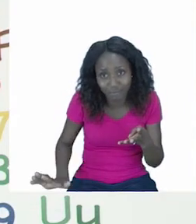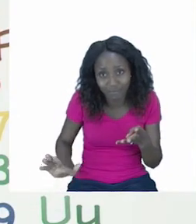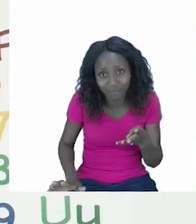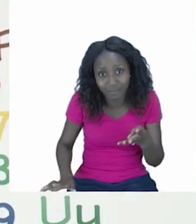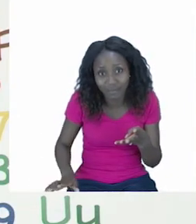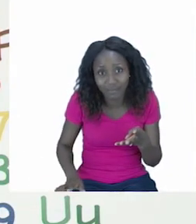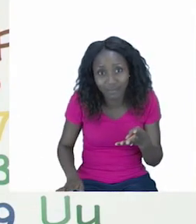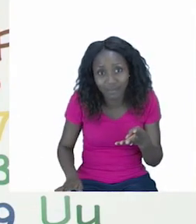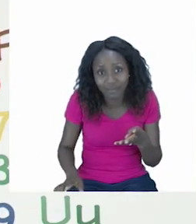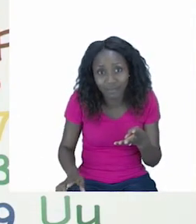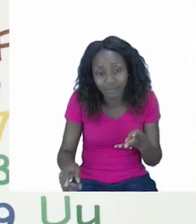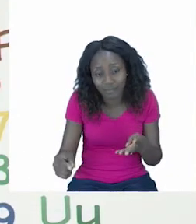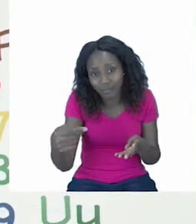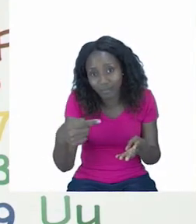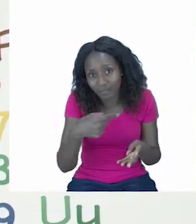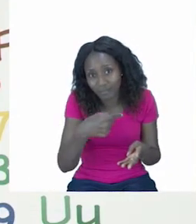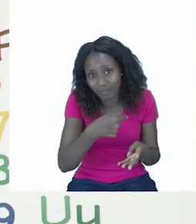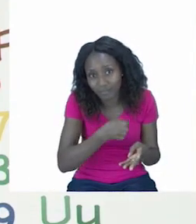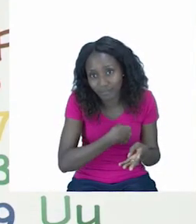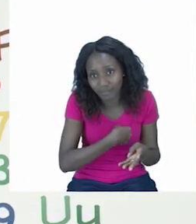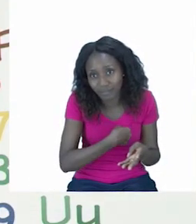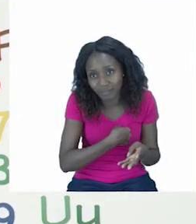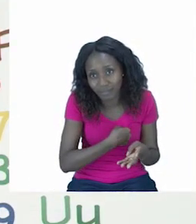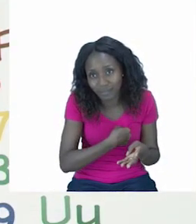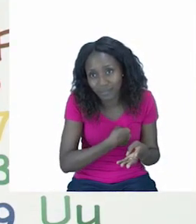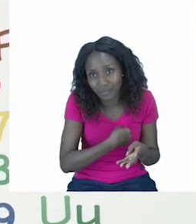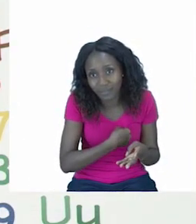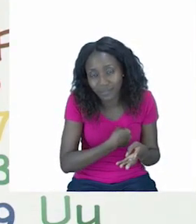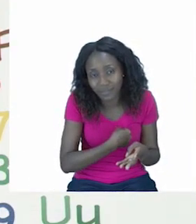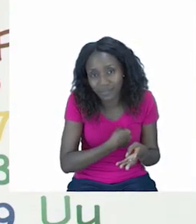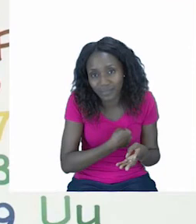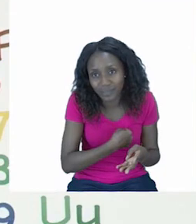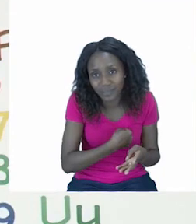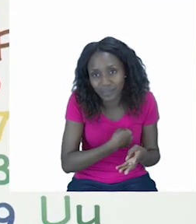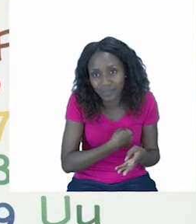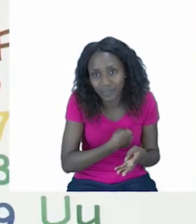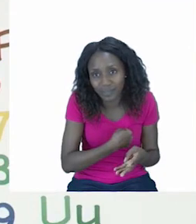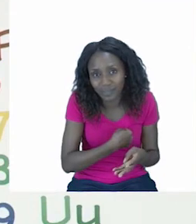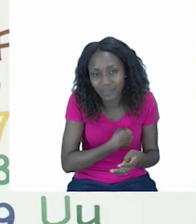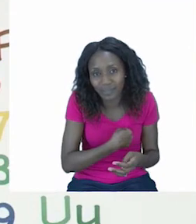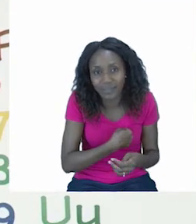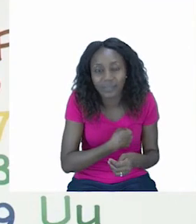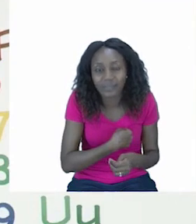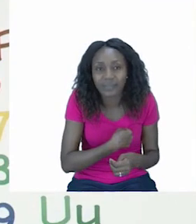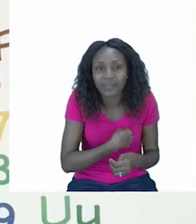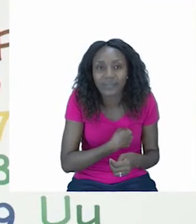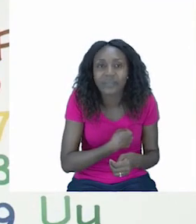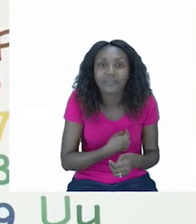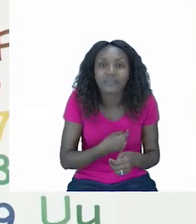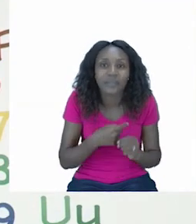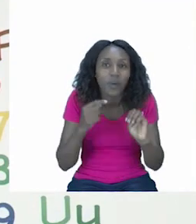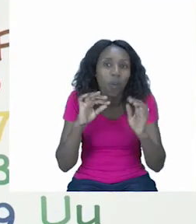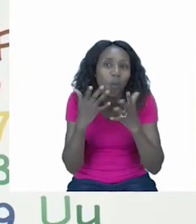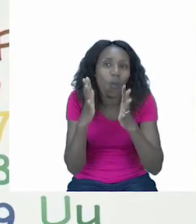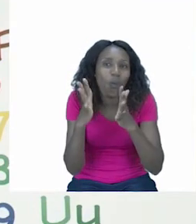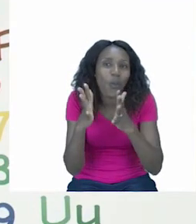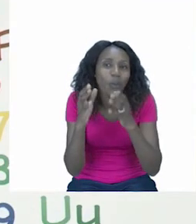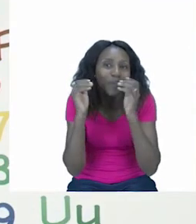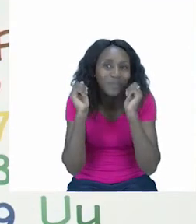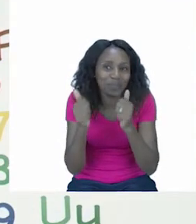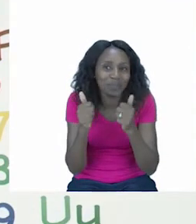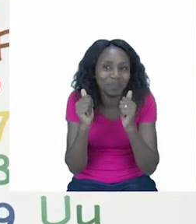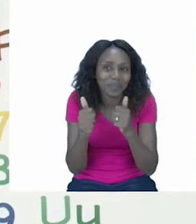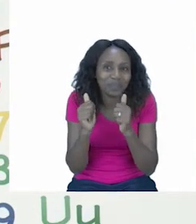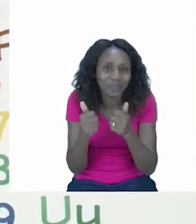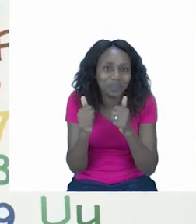both point to her and say, she. Well done!